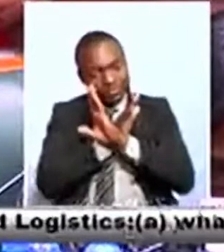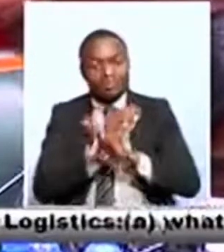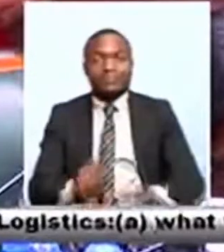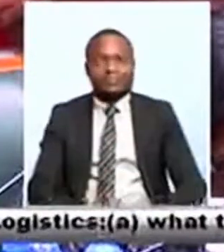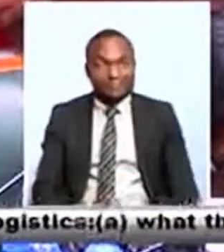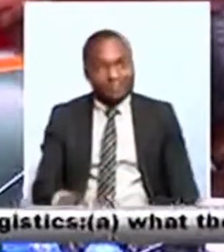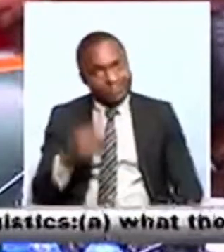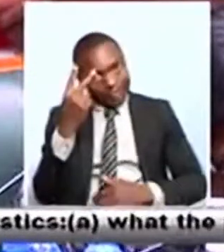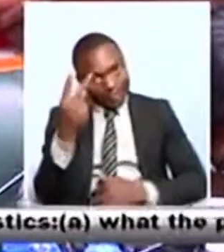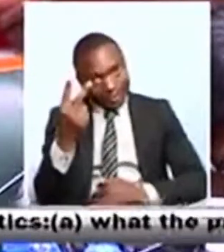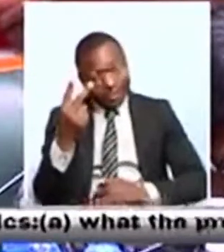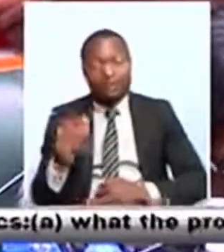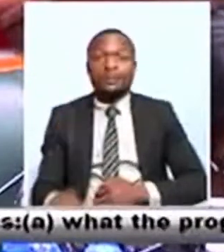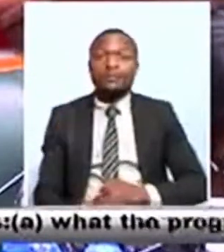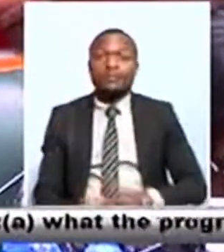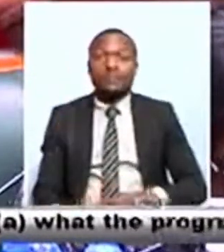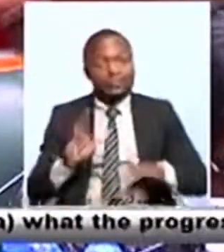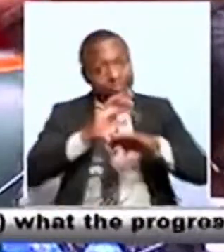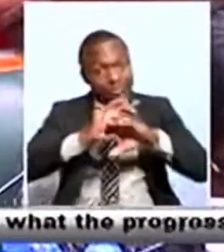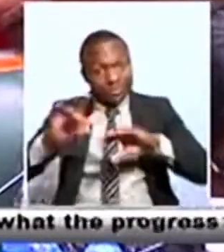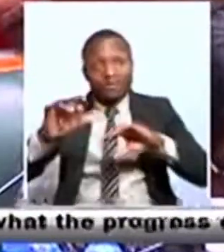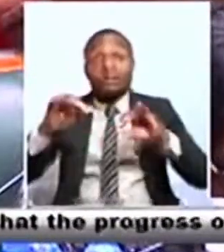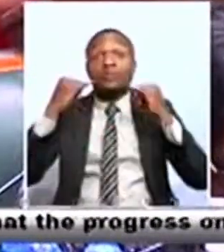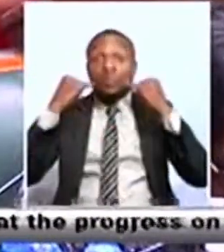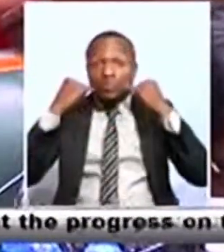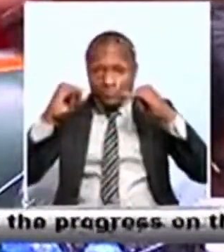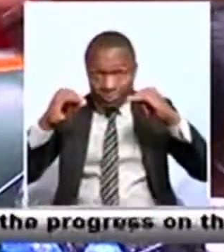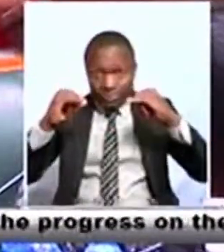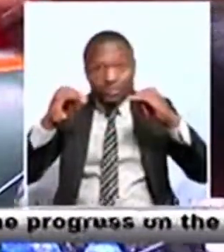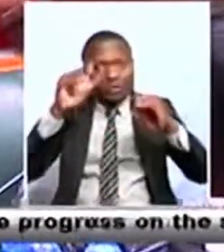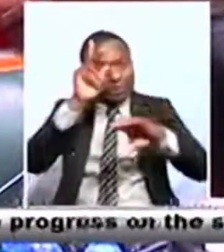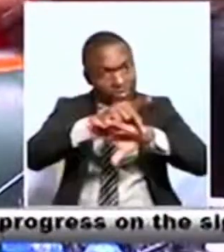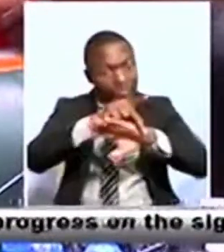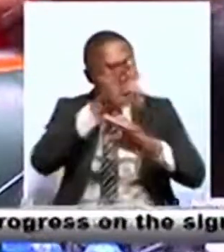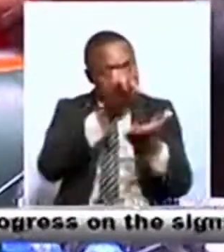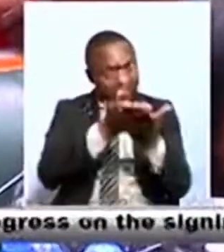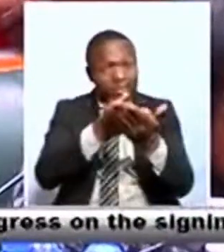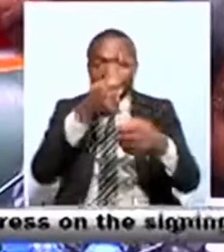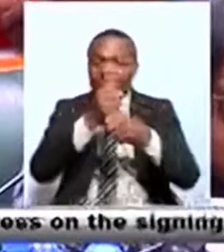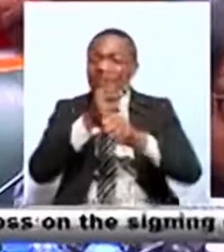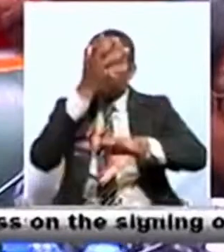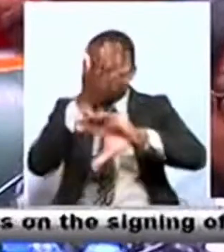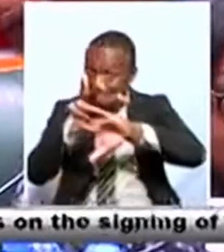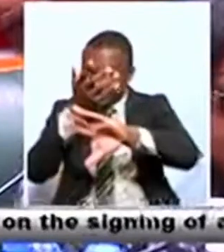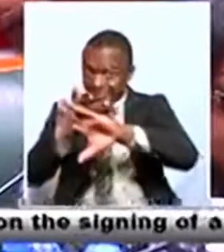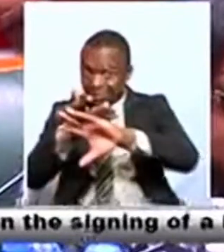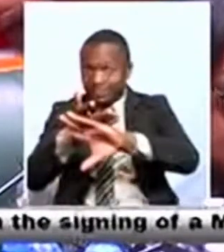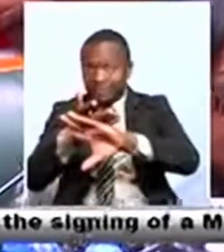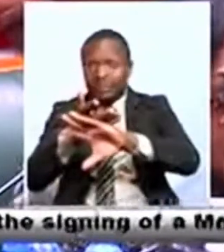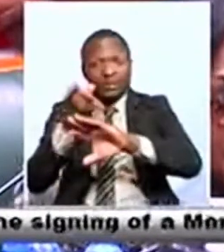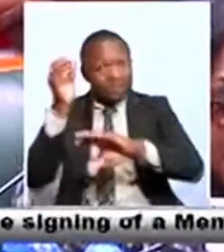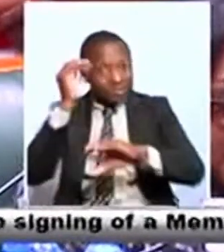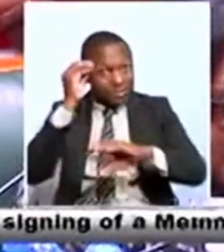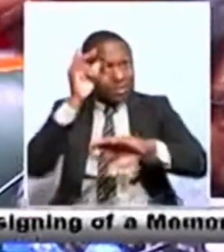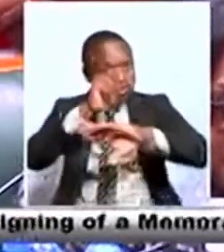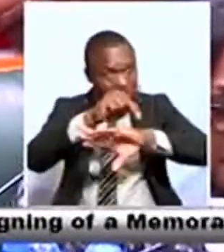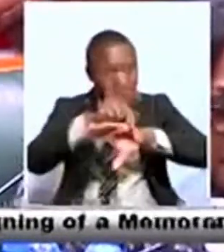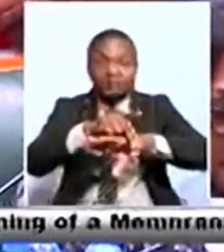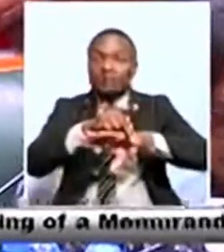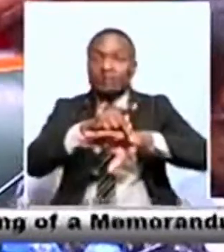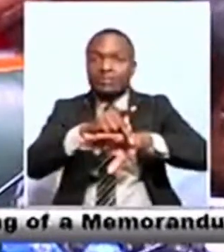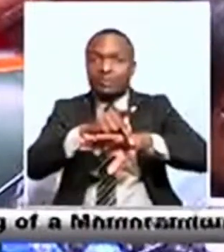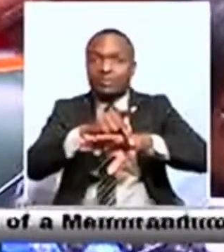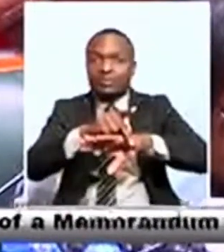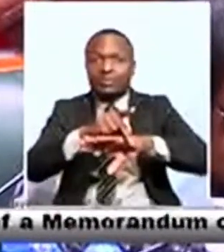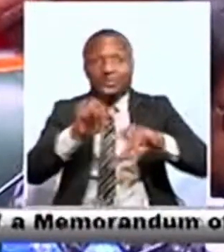And 2, the absence of a detailed project proposal has made it difficult to determine the project's viability as